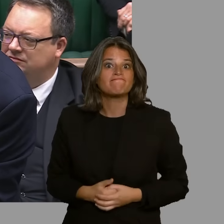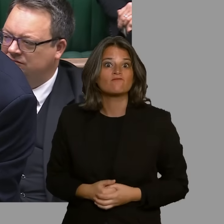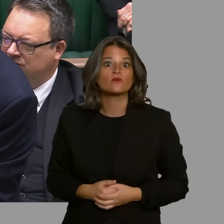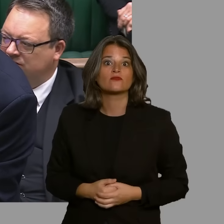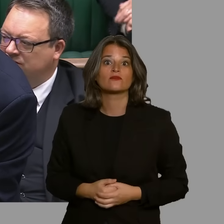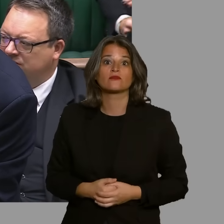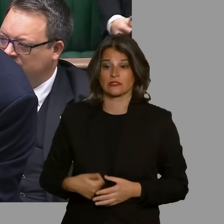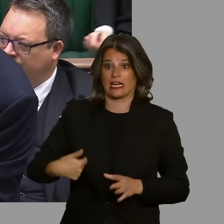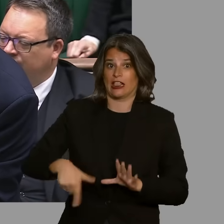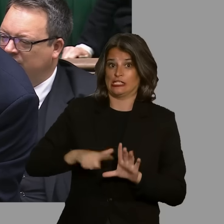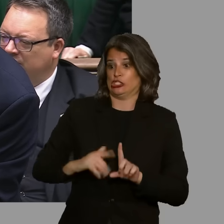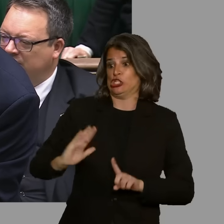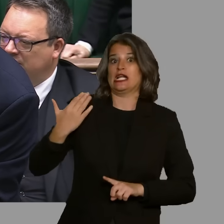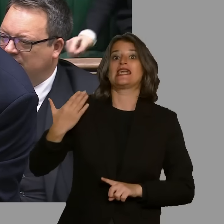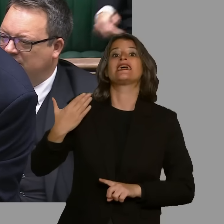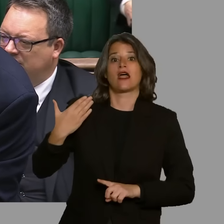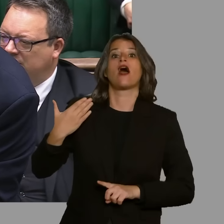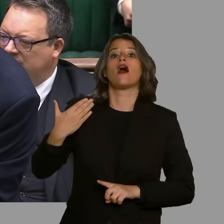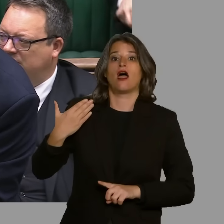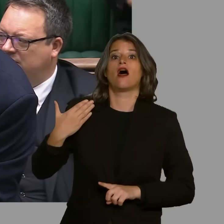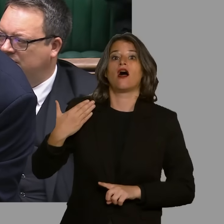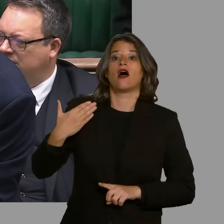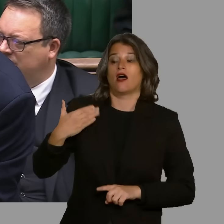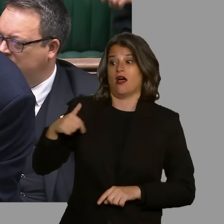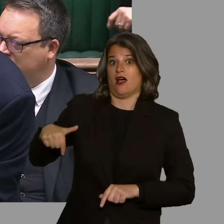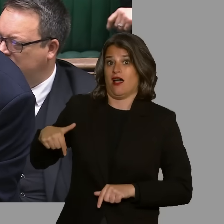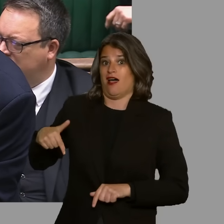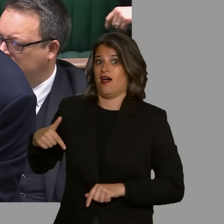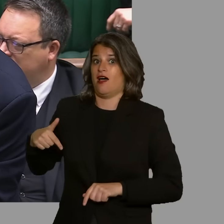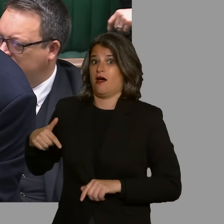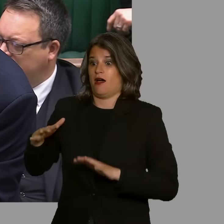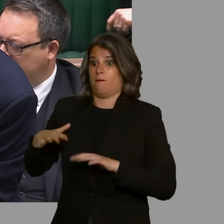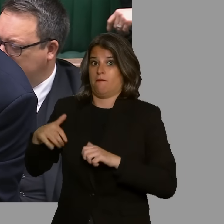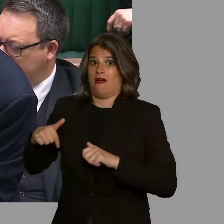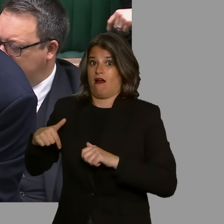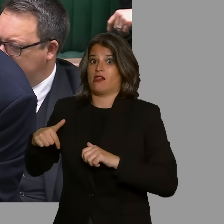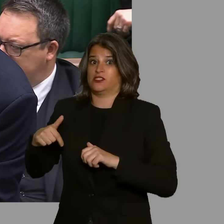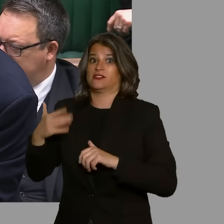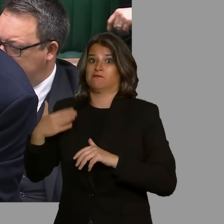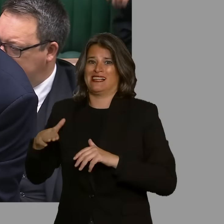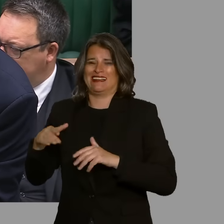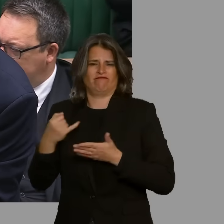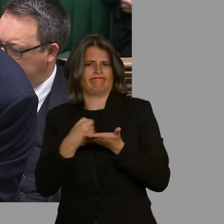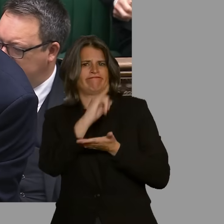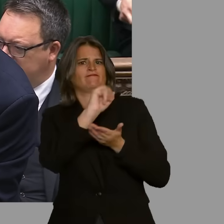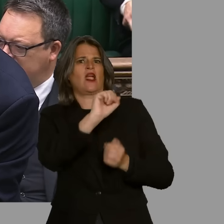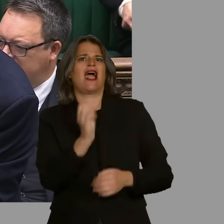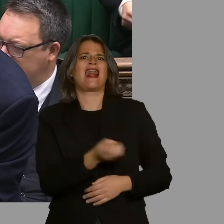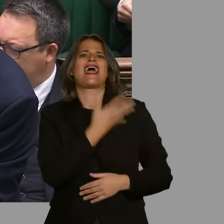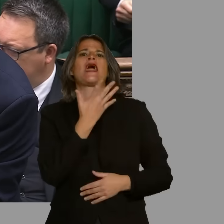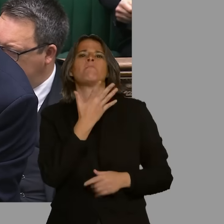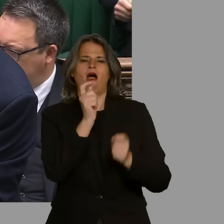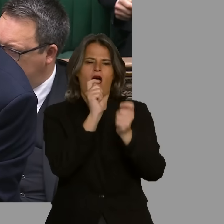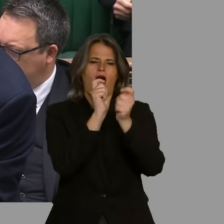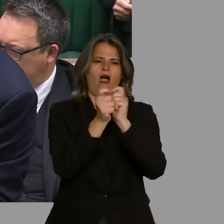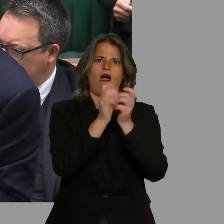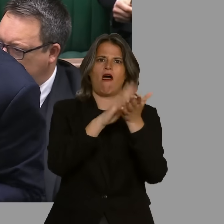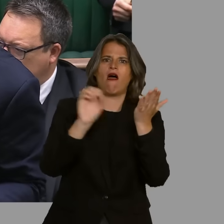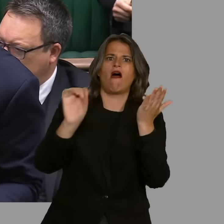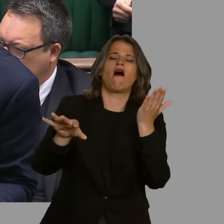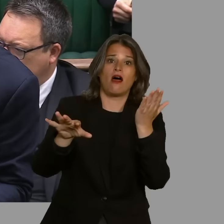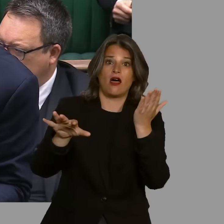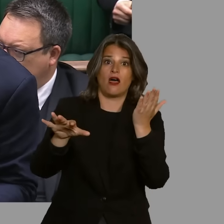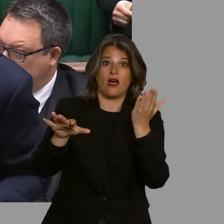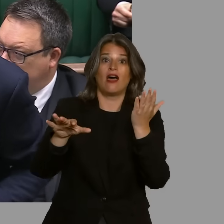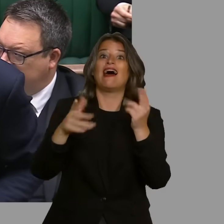to sue the taxpayer. So we welcome the fact that yesterday the Labour Party amended that order. But the question remains, why